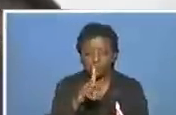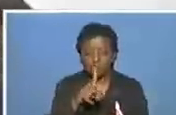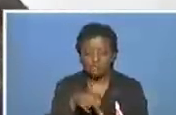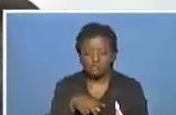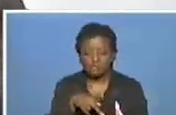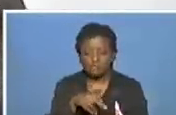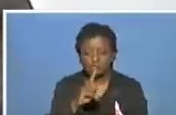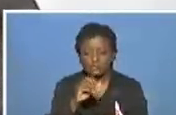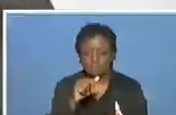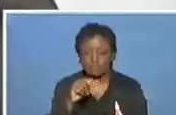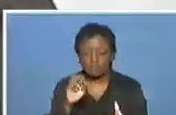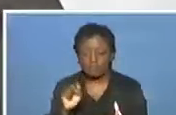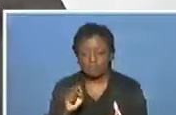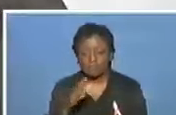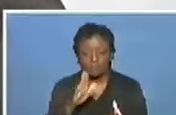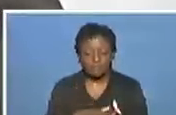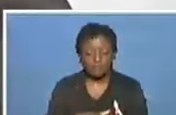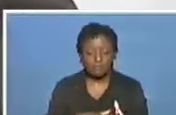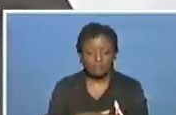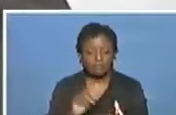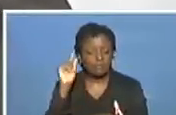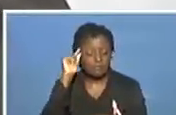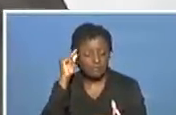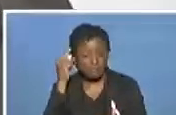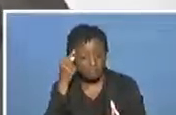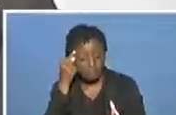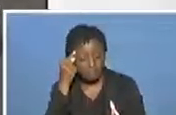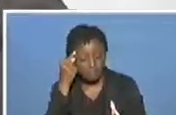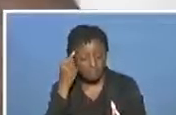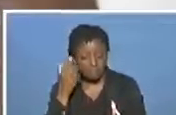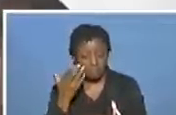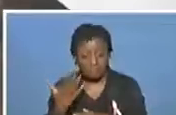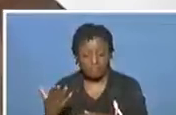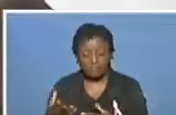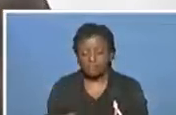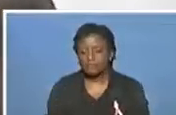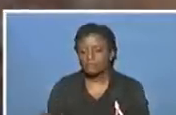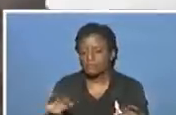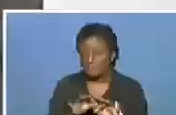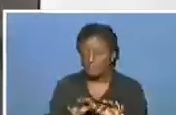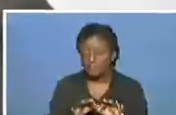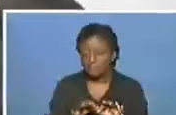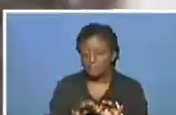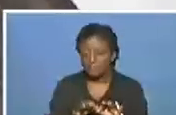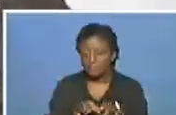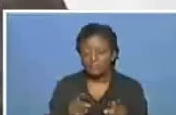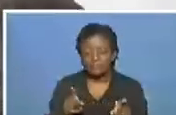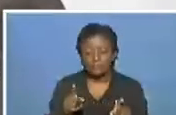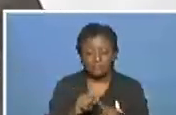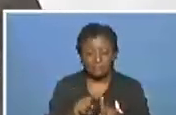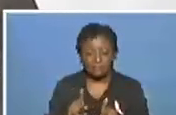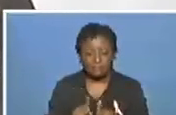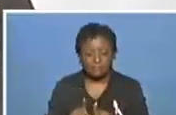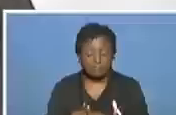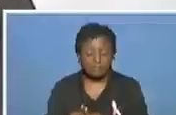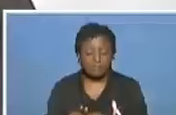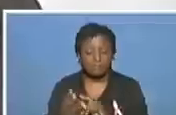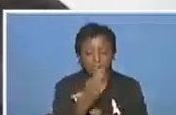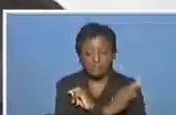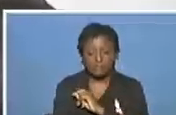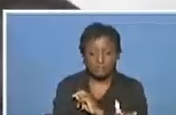Bahamian government priorities, but the foreign ambassadors are giving updates on their government's priorities